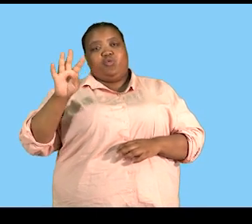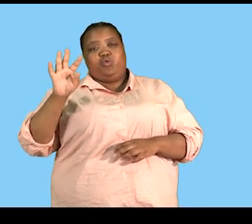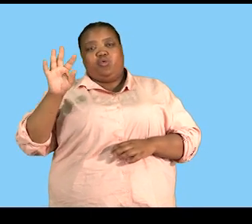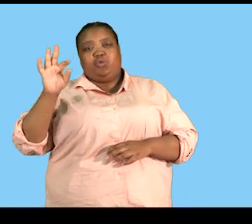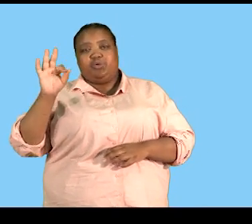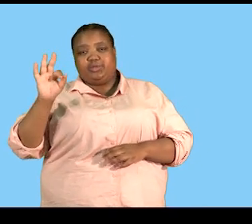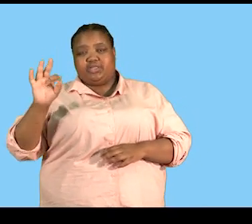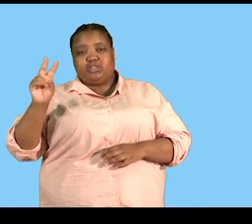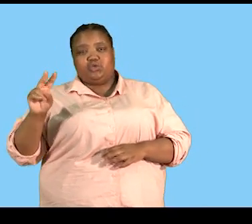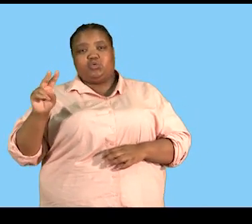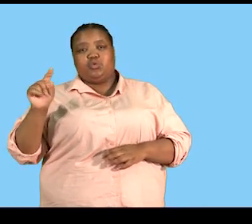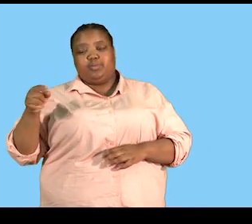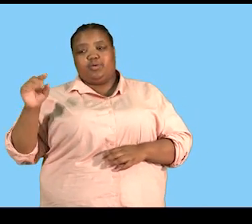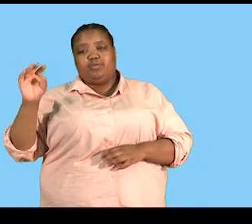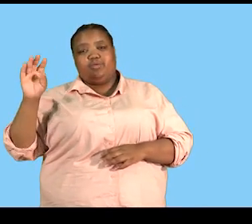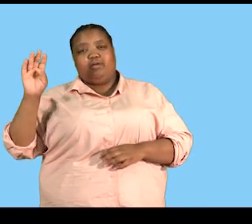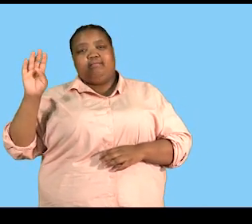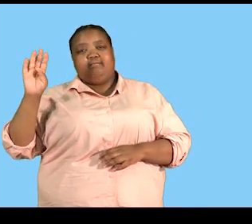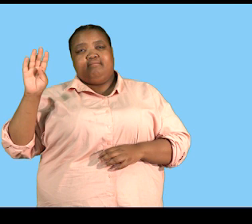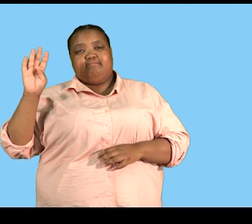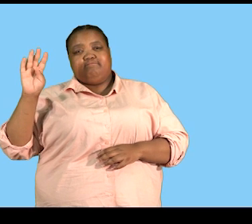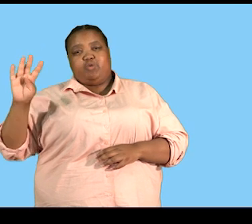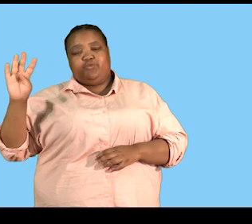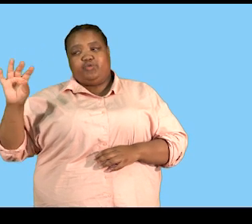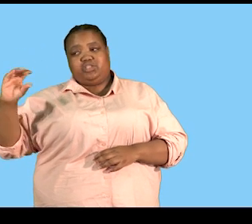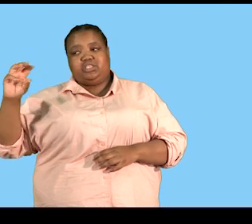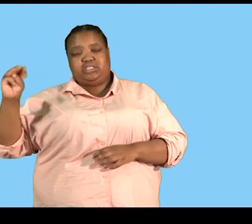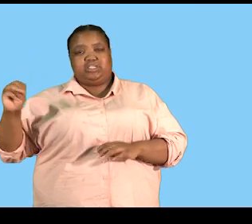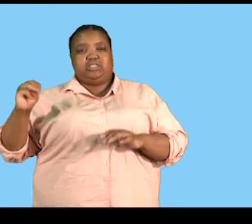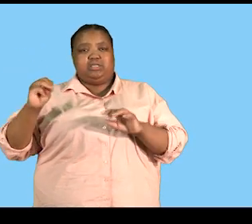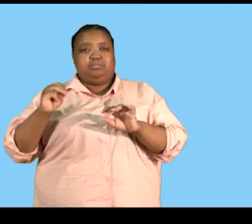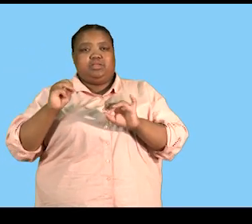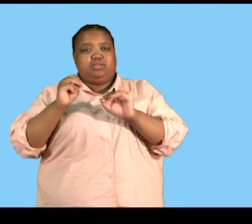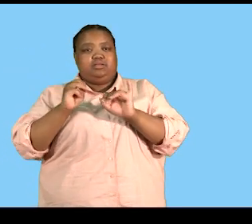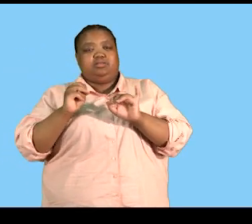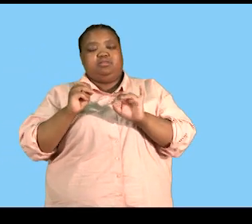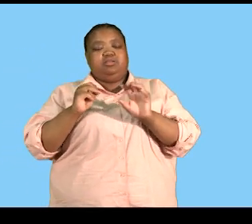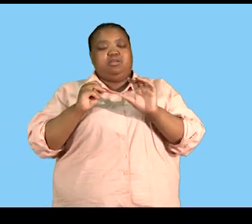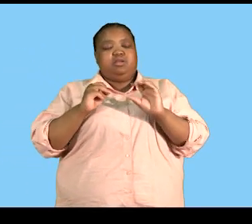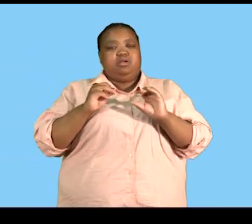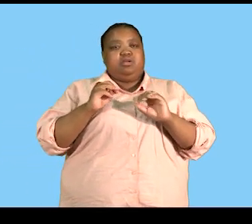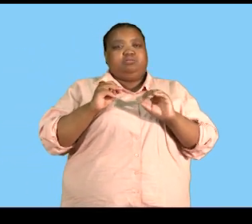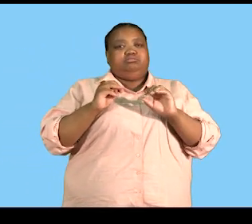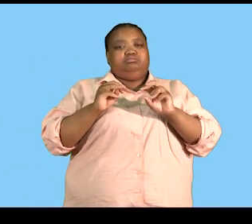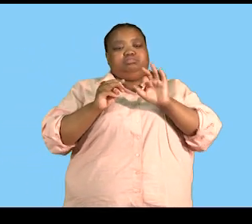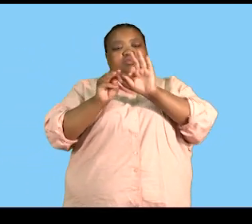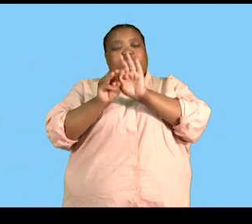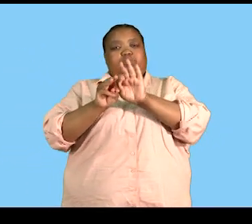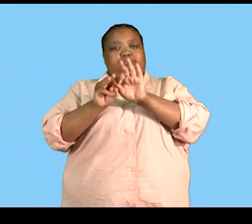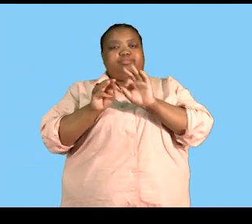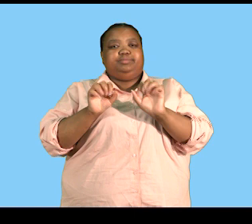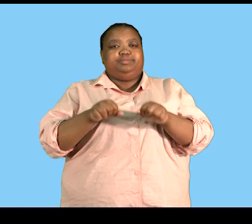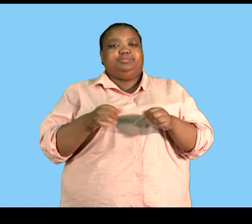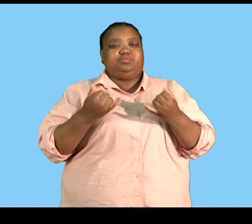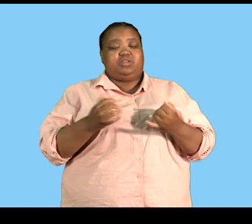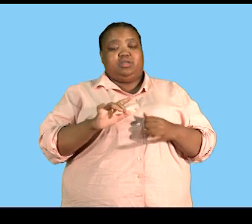1432.44. So meaning we need to get to this as an answer. Now we will say the